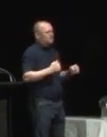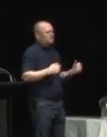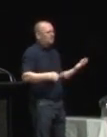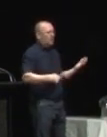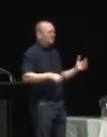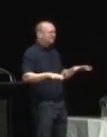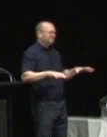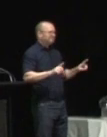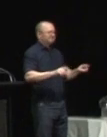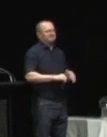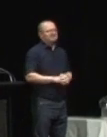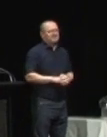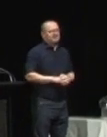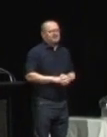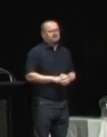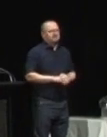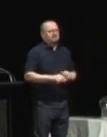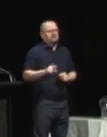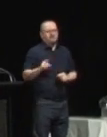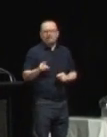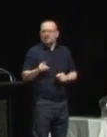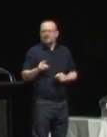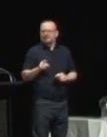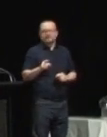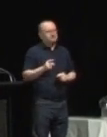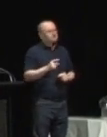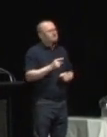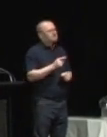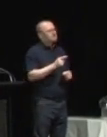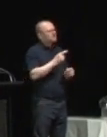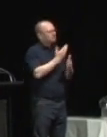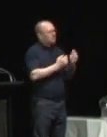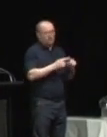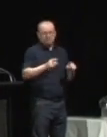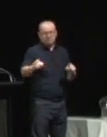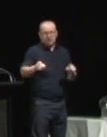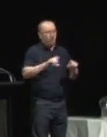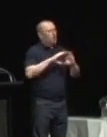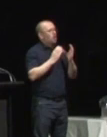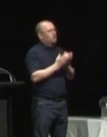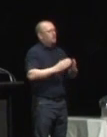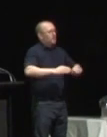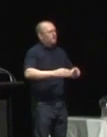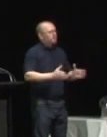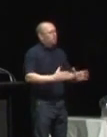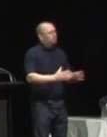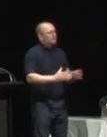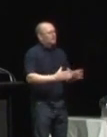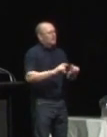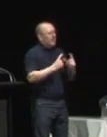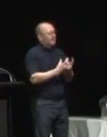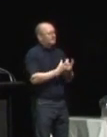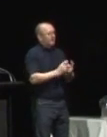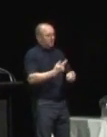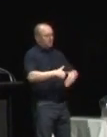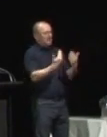As the story goes, a college pottery class was meeting, the first day of meeting, and the professor walked into the room and said,